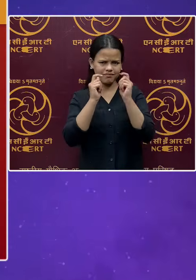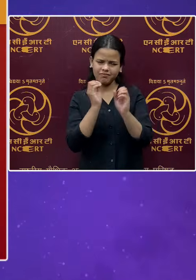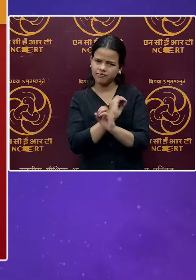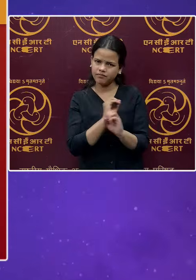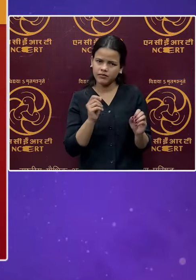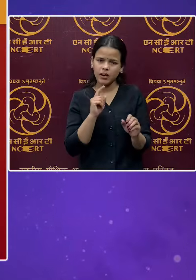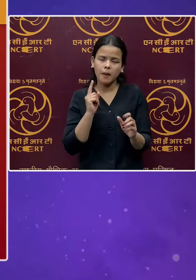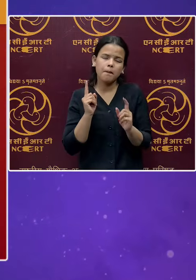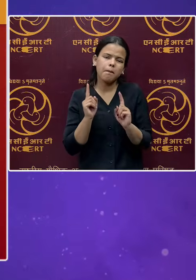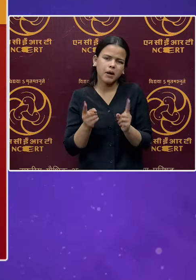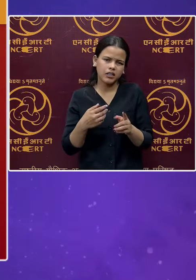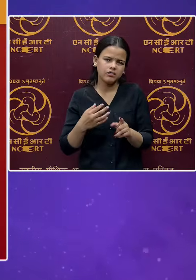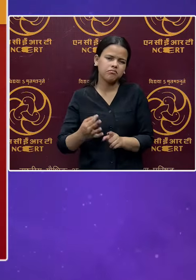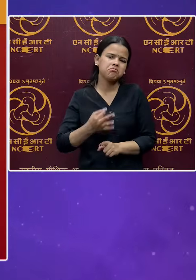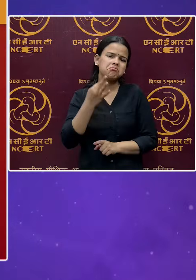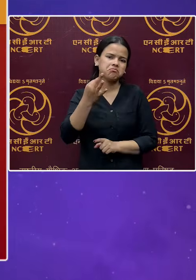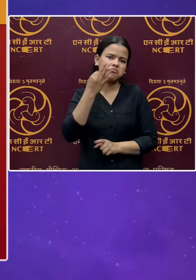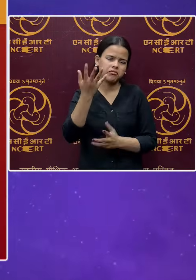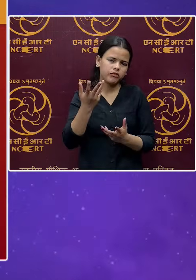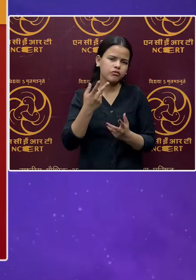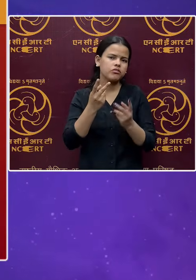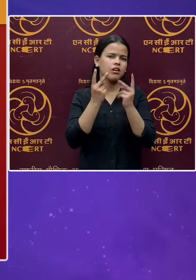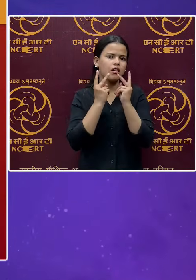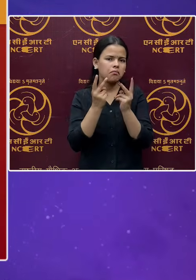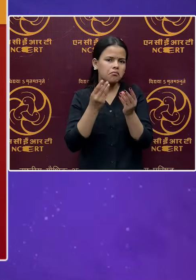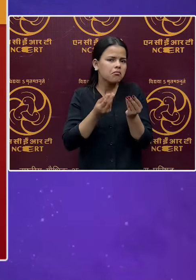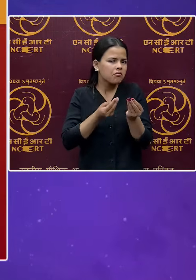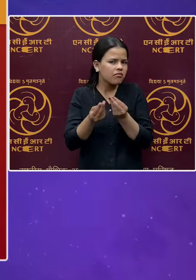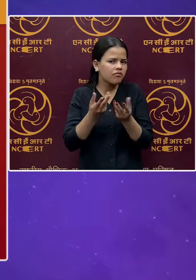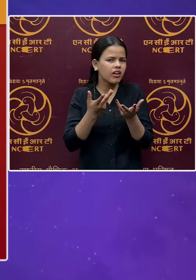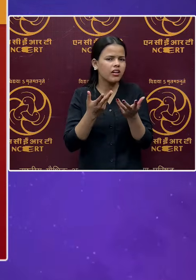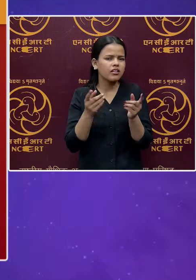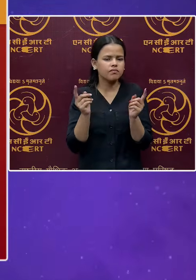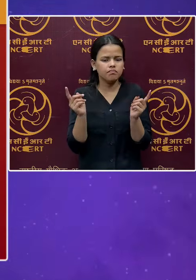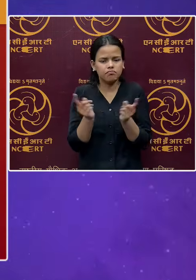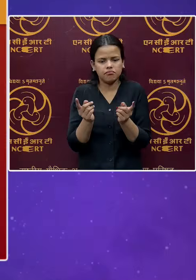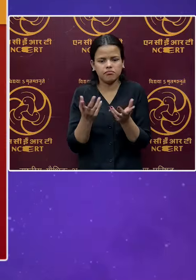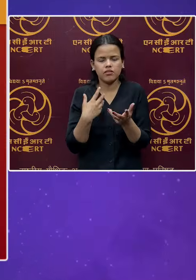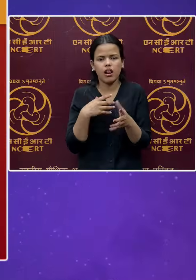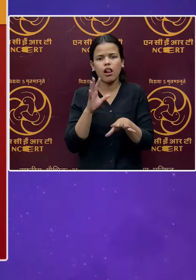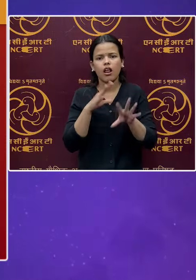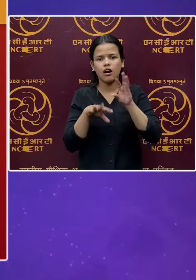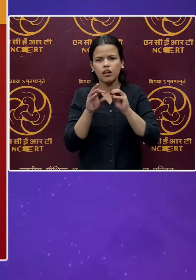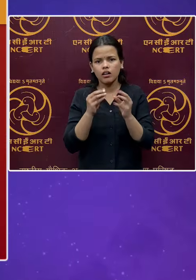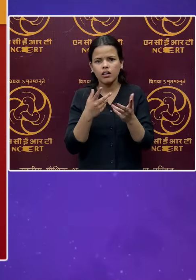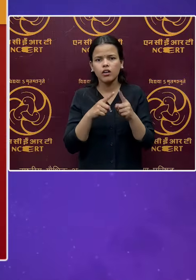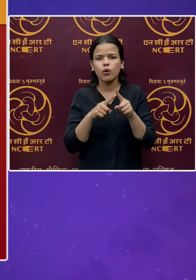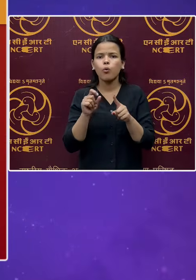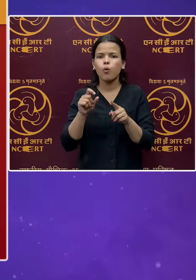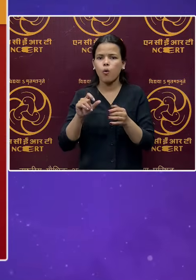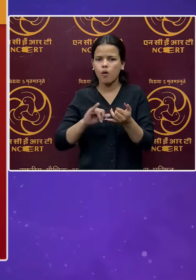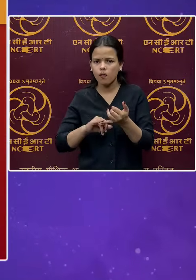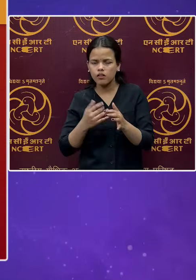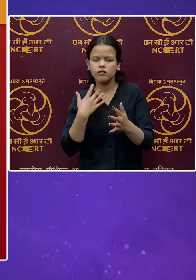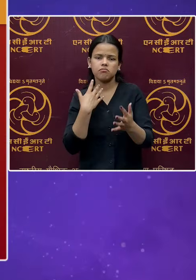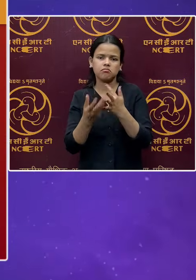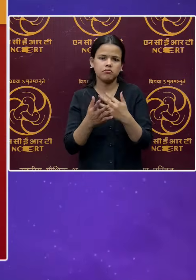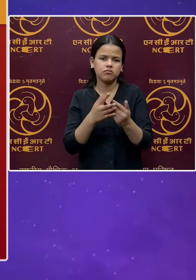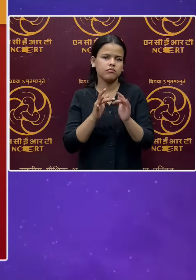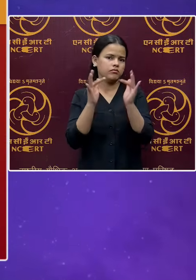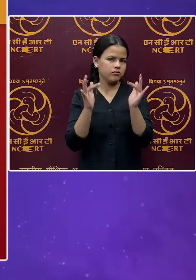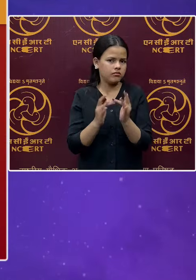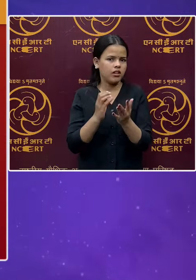in future you are going to see a very sophisticated learning analytics tools in any online course